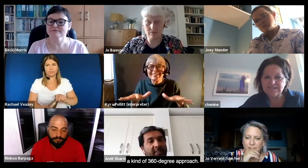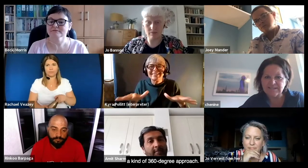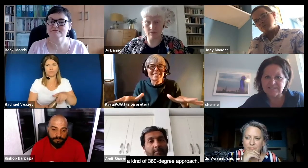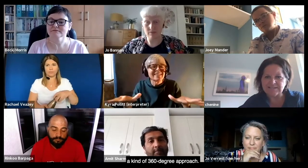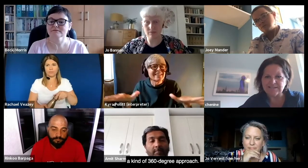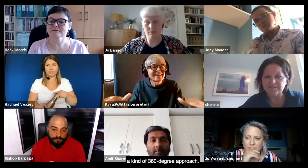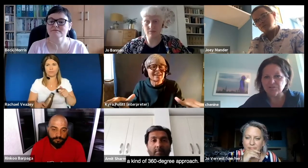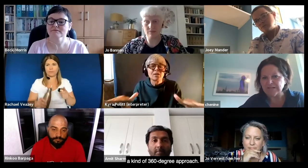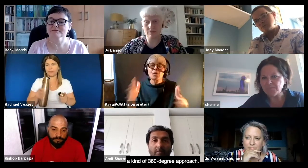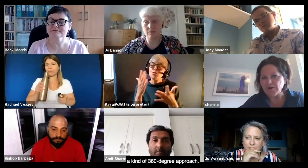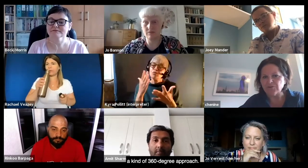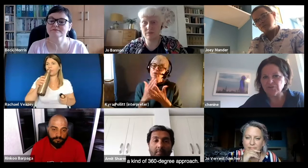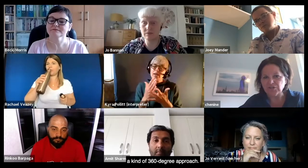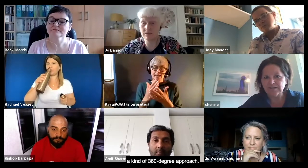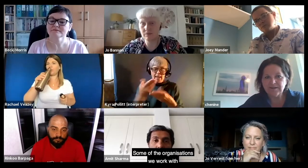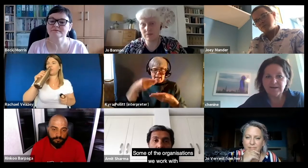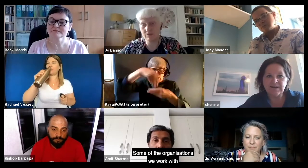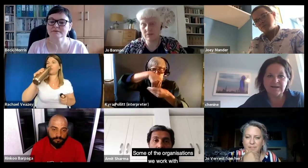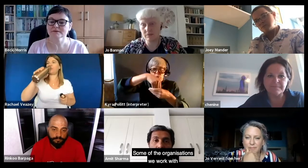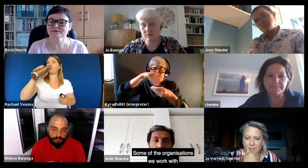of 360 degree approach.